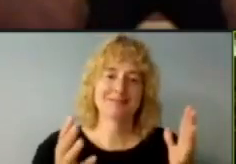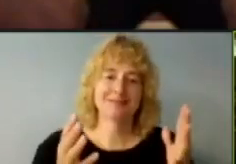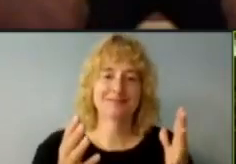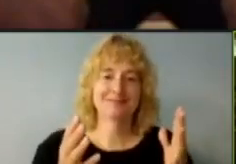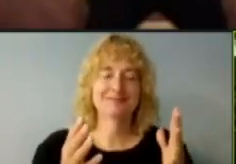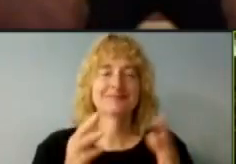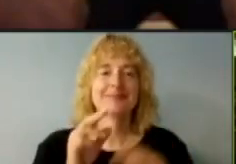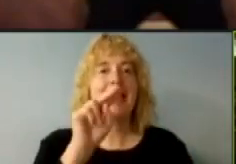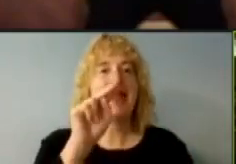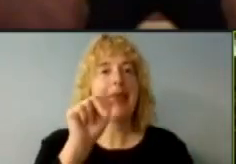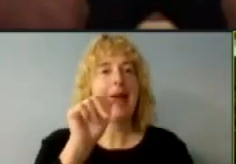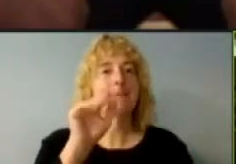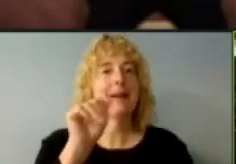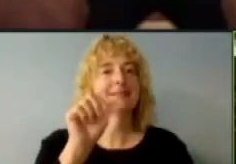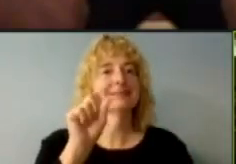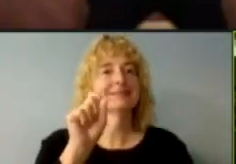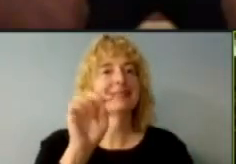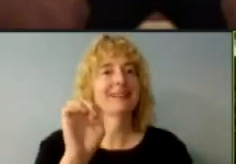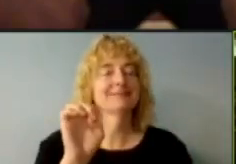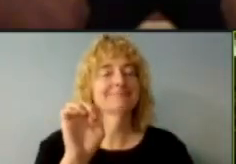Namaste.